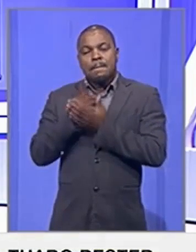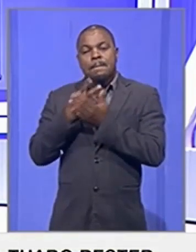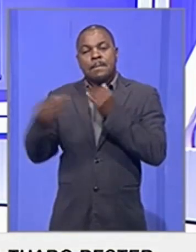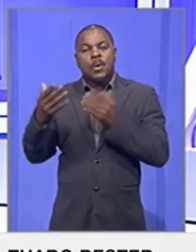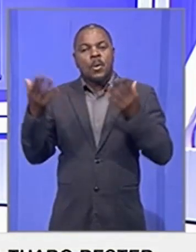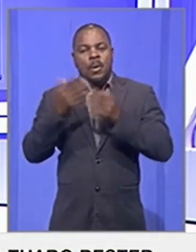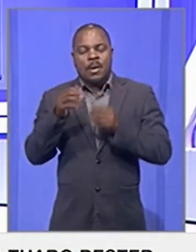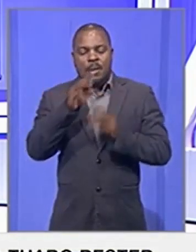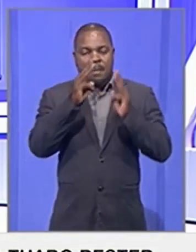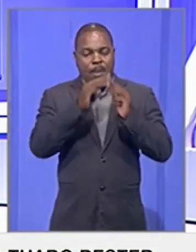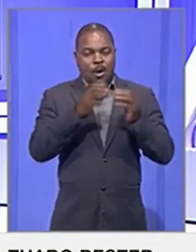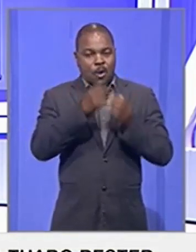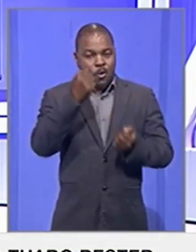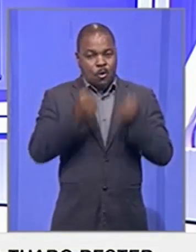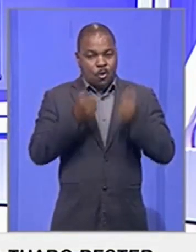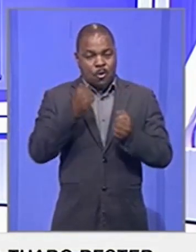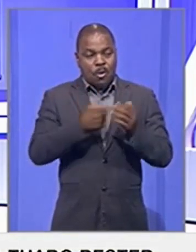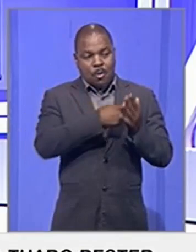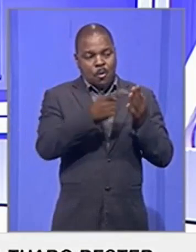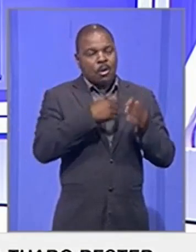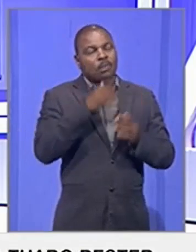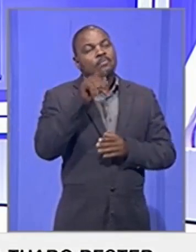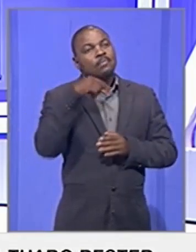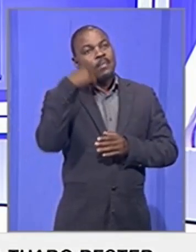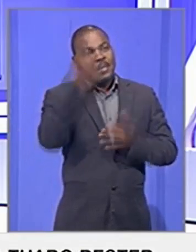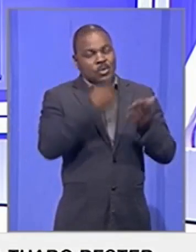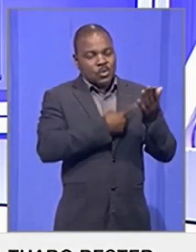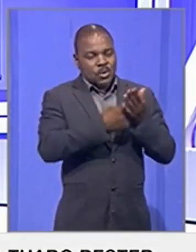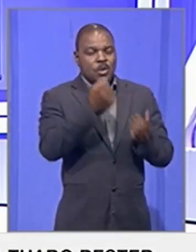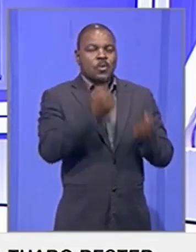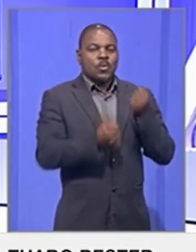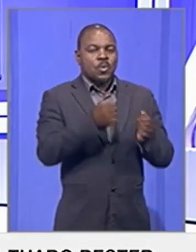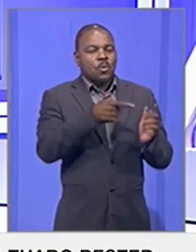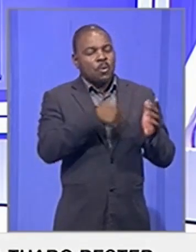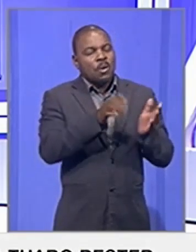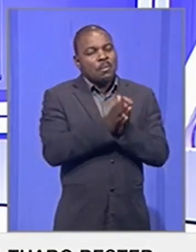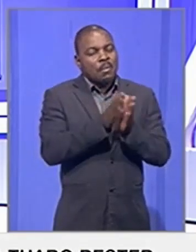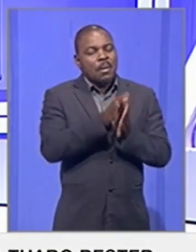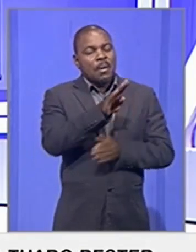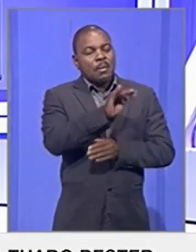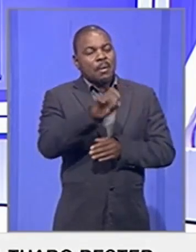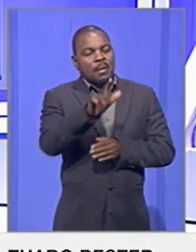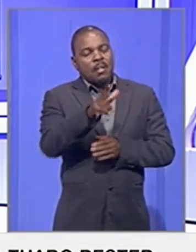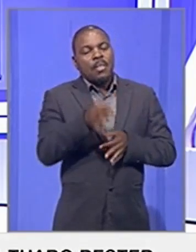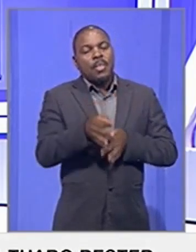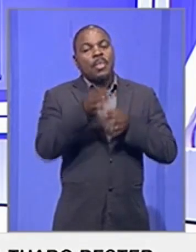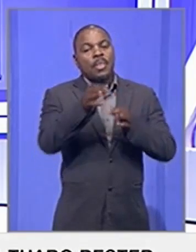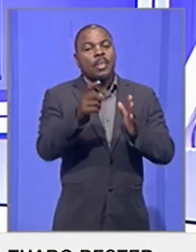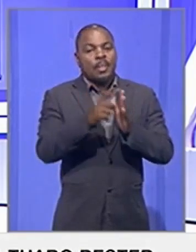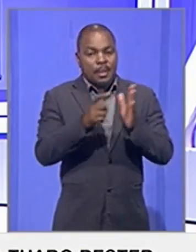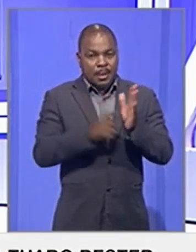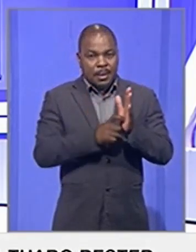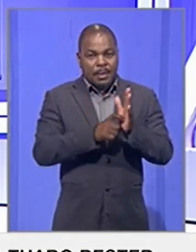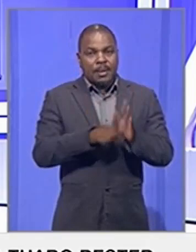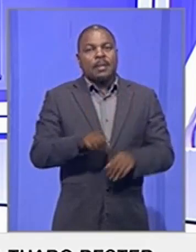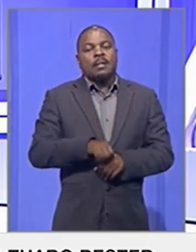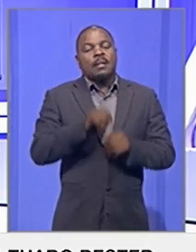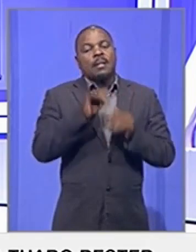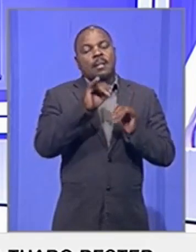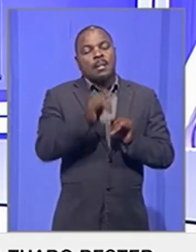isago ya bone beke e tlang. Kopo ya bone ya beili buseditswe morago go fitla kgwedi eno e le malatsi a le 11